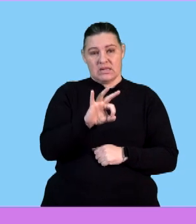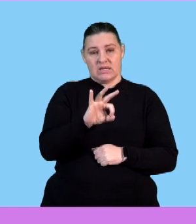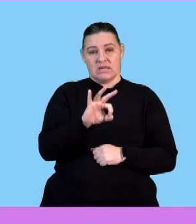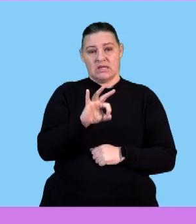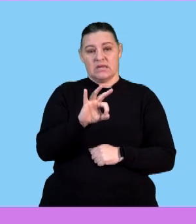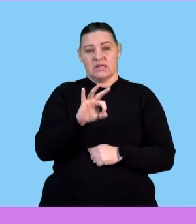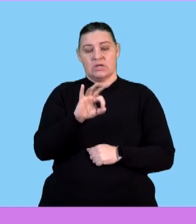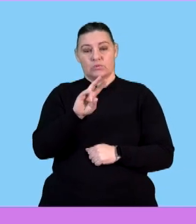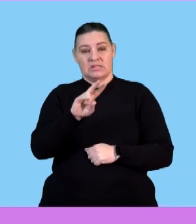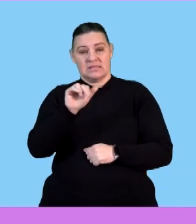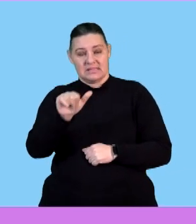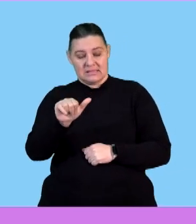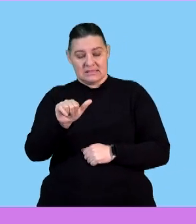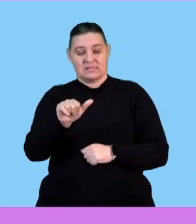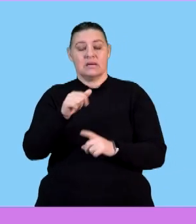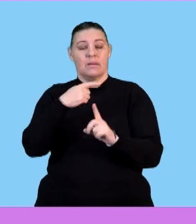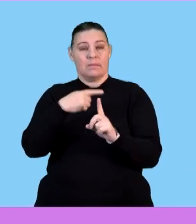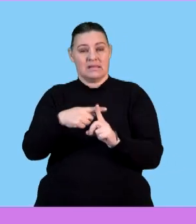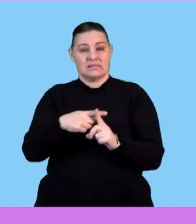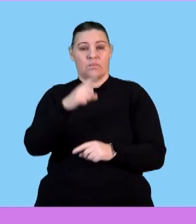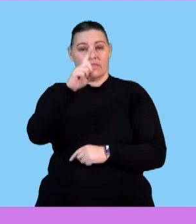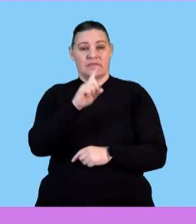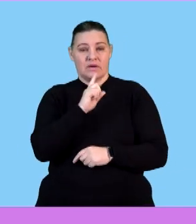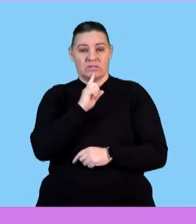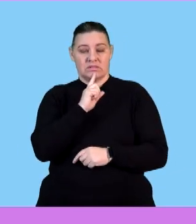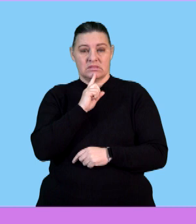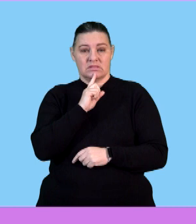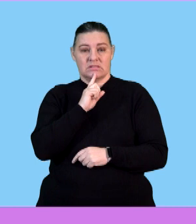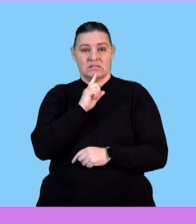7,326 Rand plus the